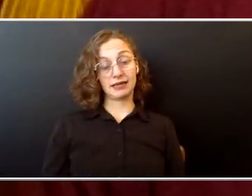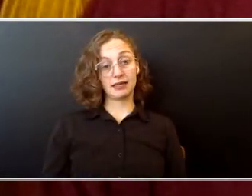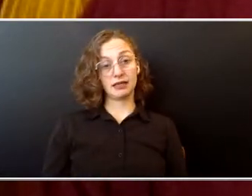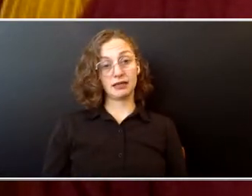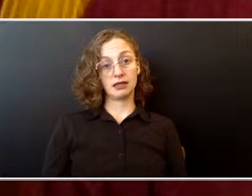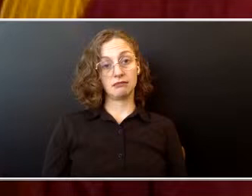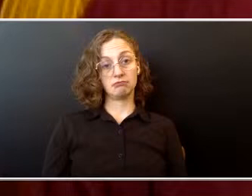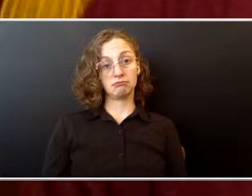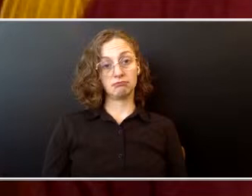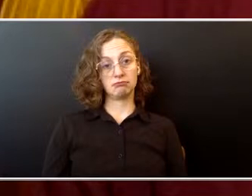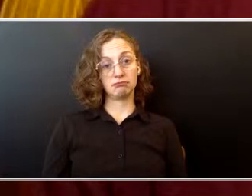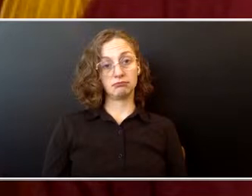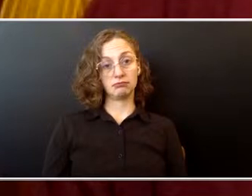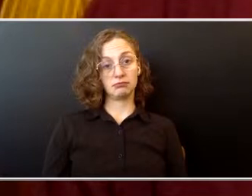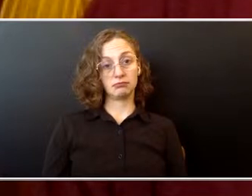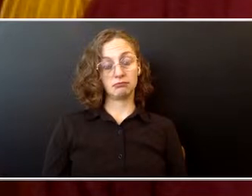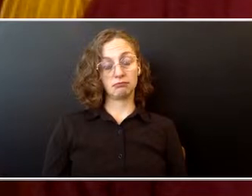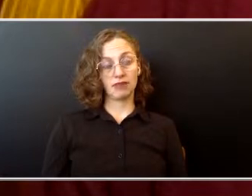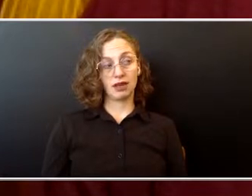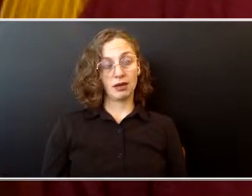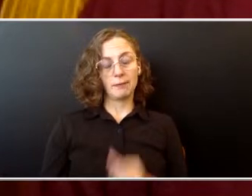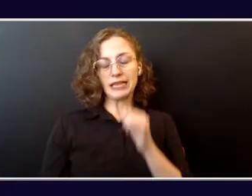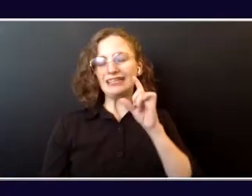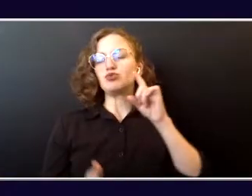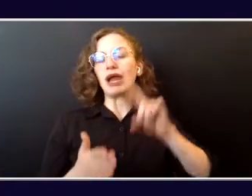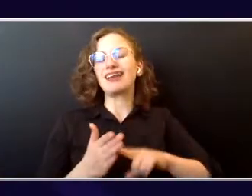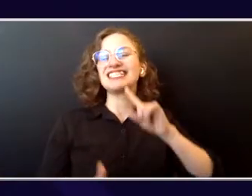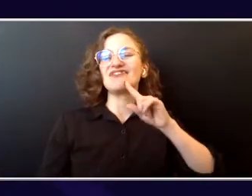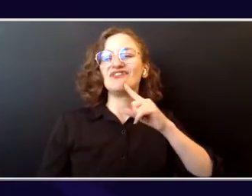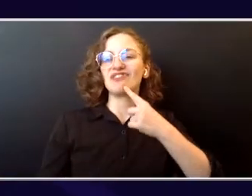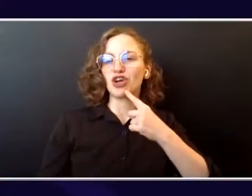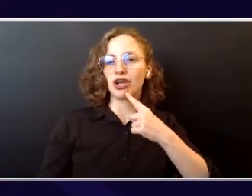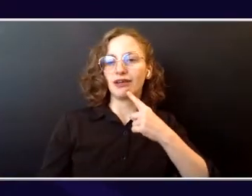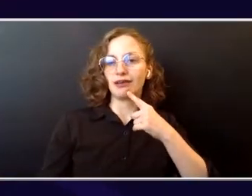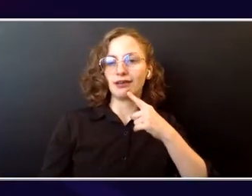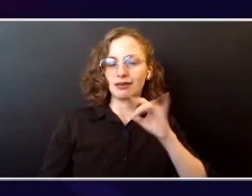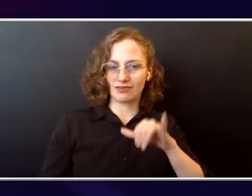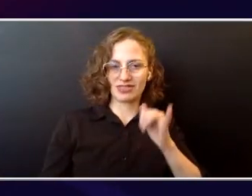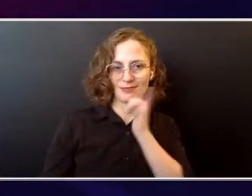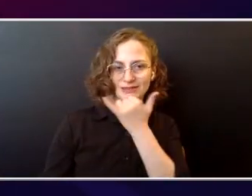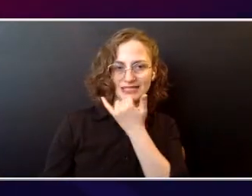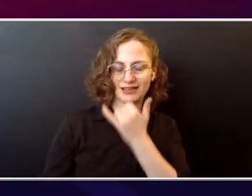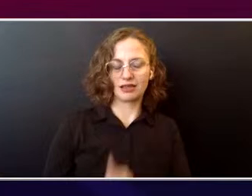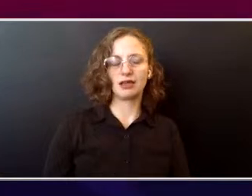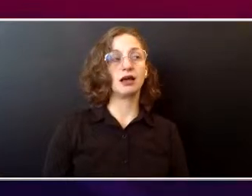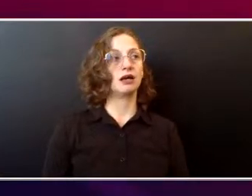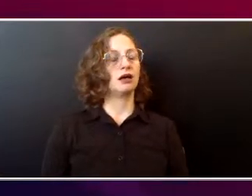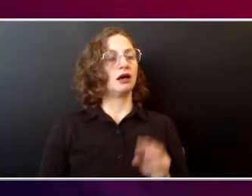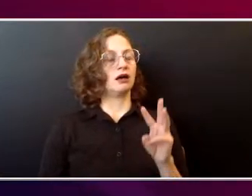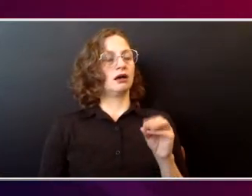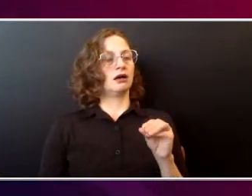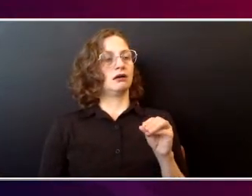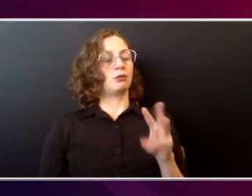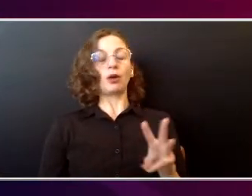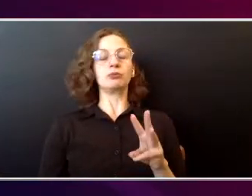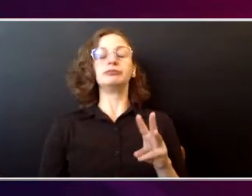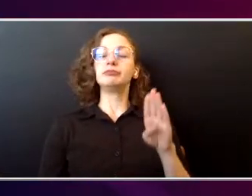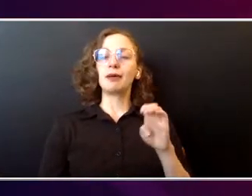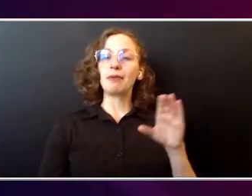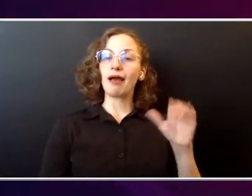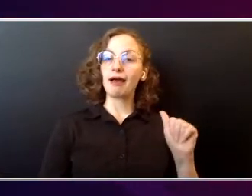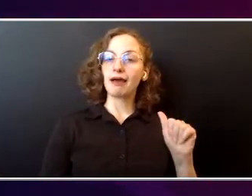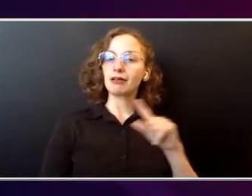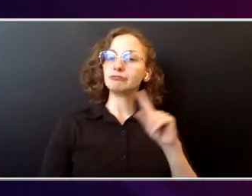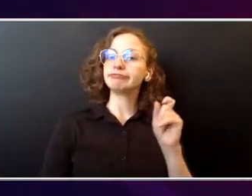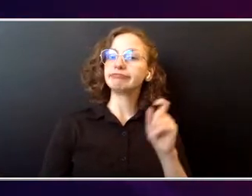anything as severe as it was. Wow. Becca has a question for Aubrey. Aubrey, Becca wants to know if